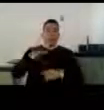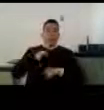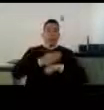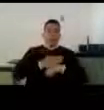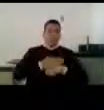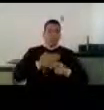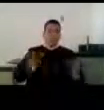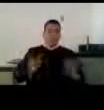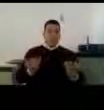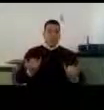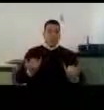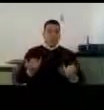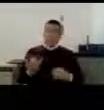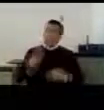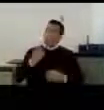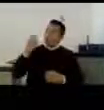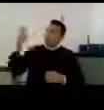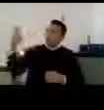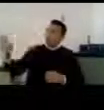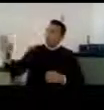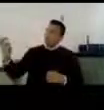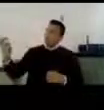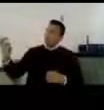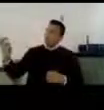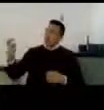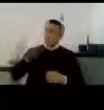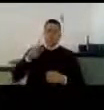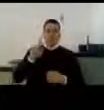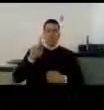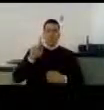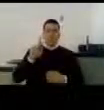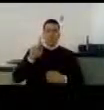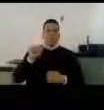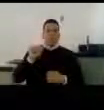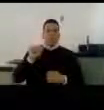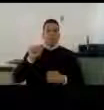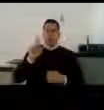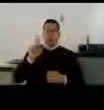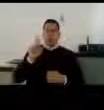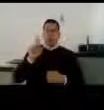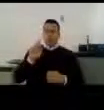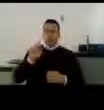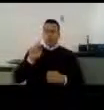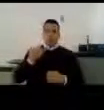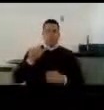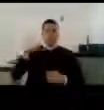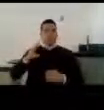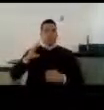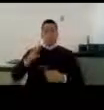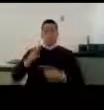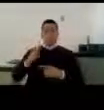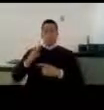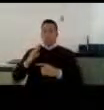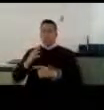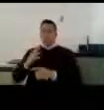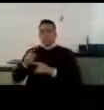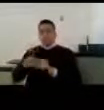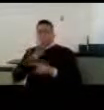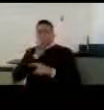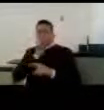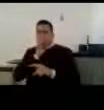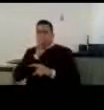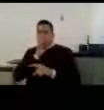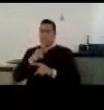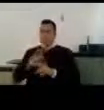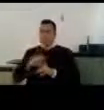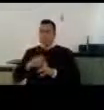And, when we had Katrina, she wasn't able to speak at all. She wasn't speaking at all. And so we were able